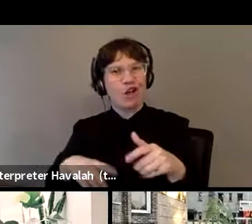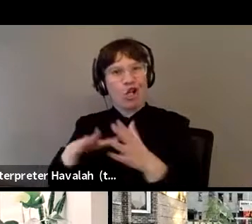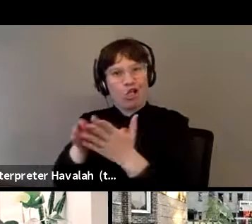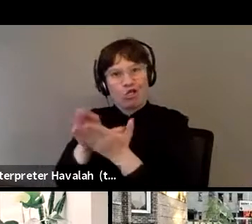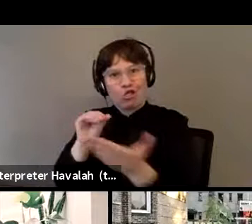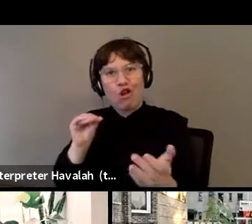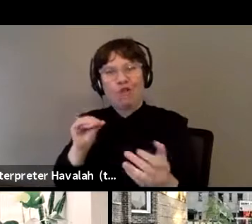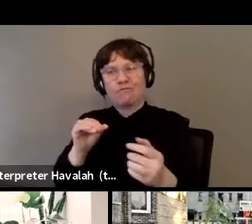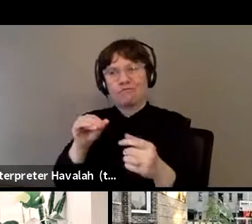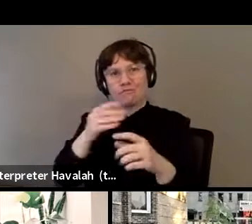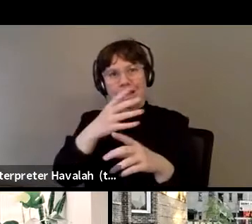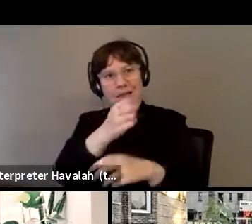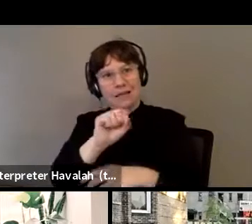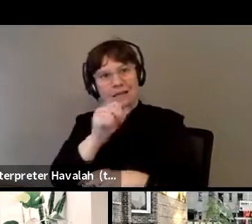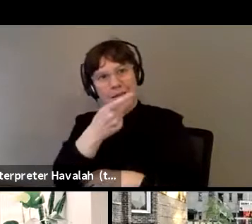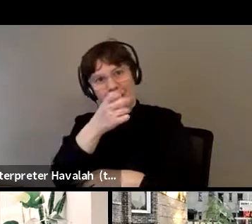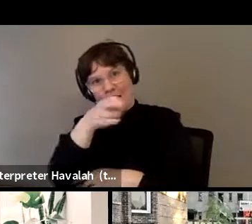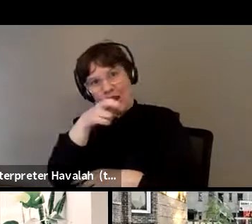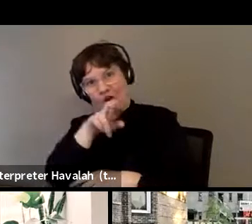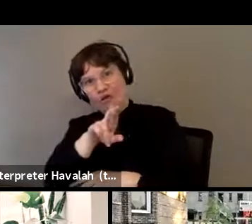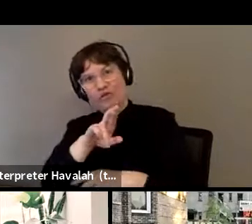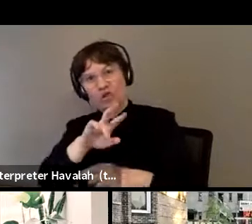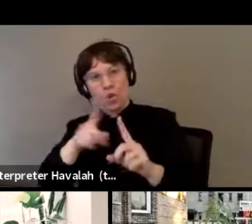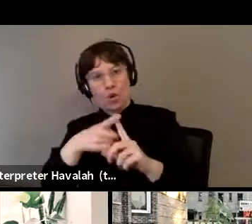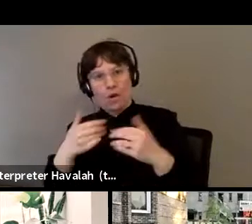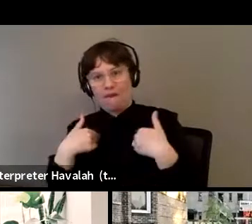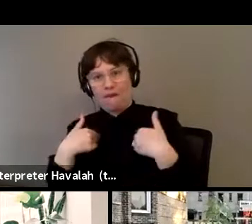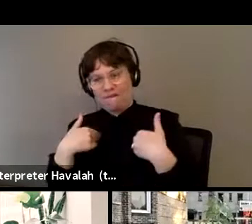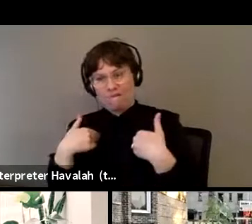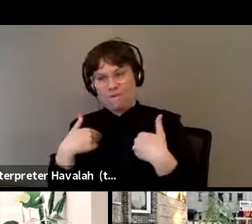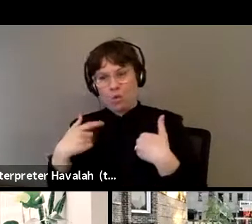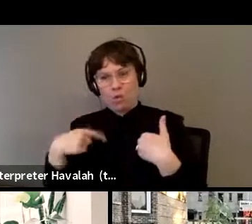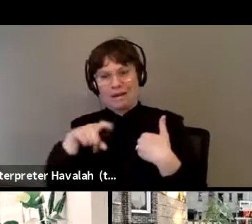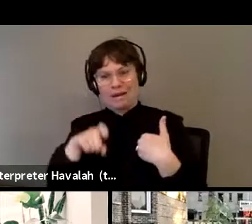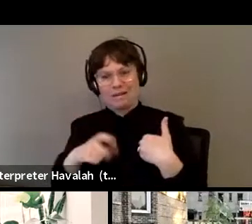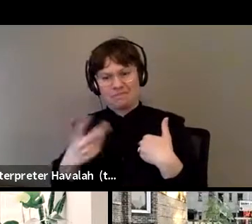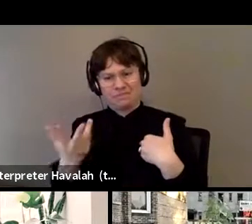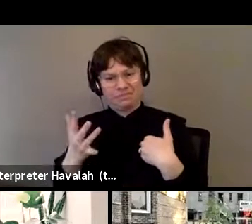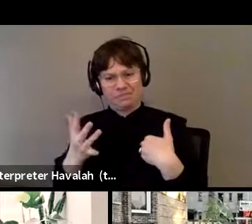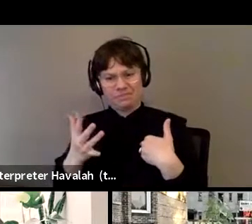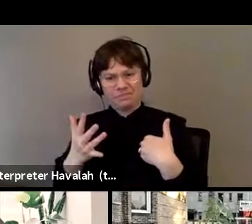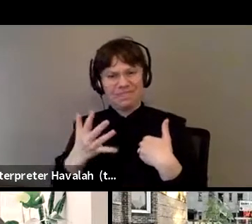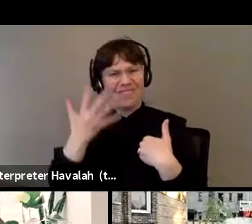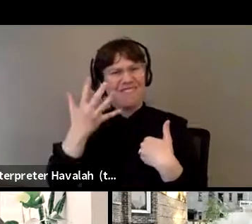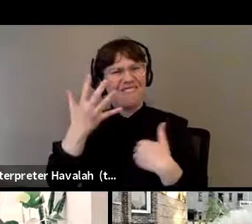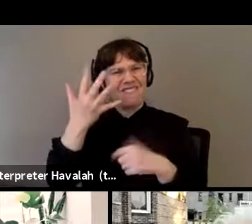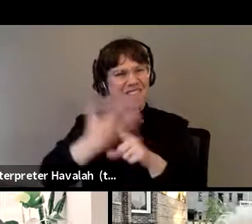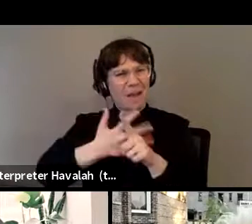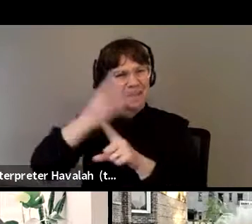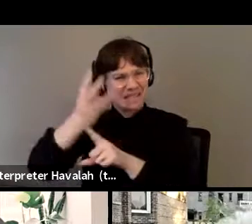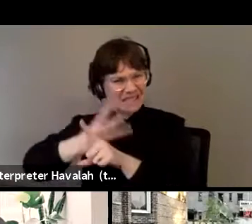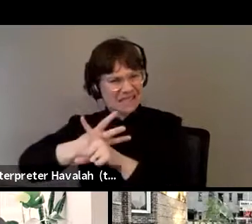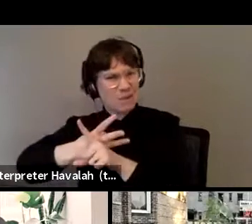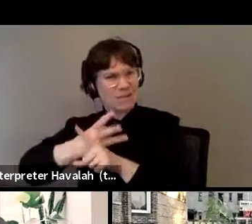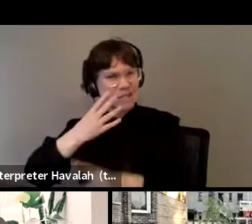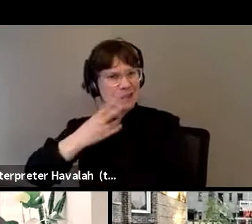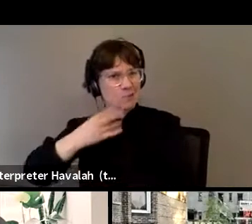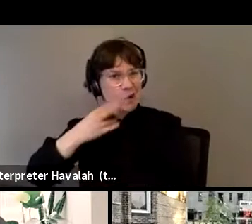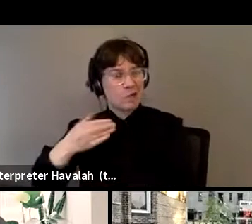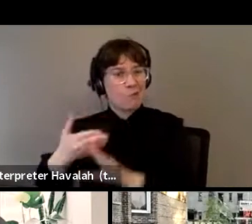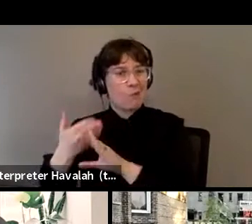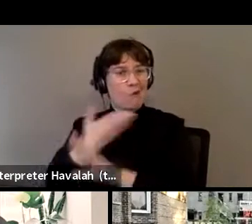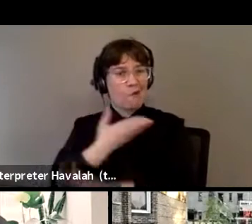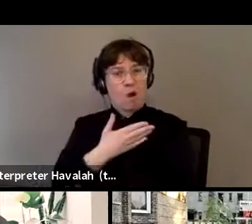some suppliers. And once you have, it only took us having maybe 5 to 6 months of experience under our belt before I was